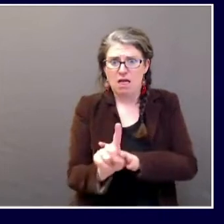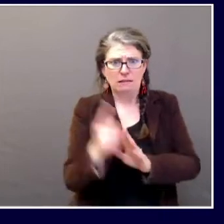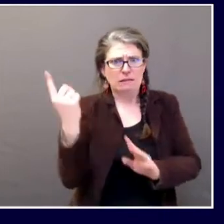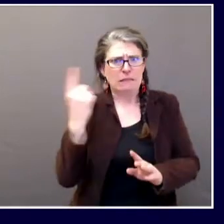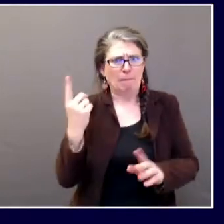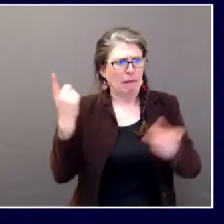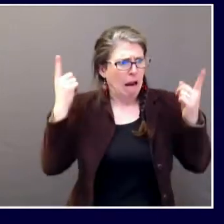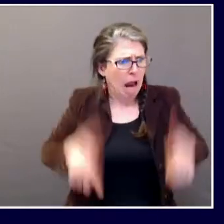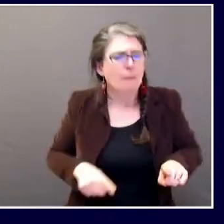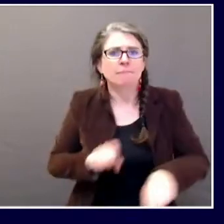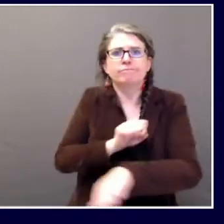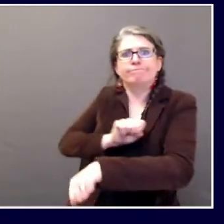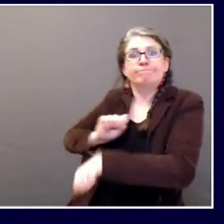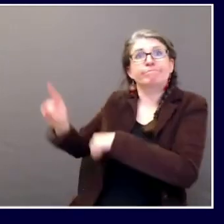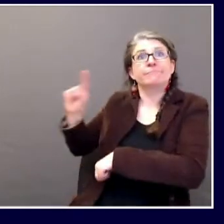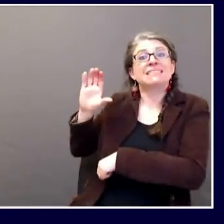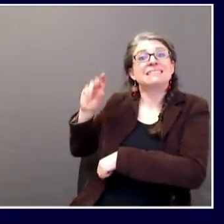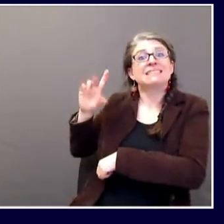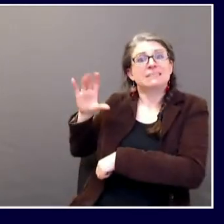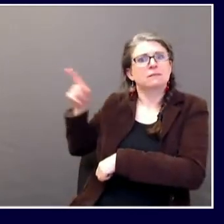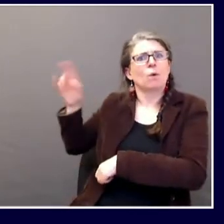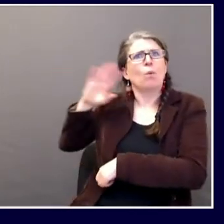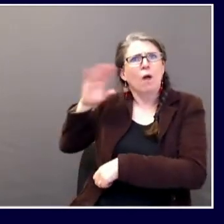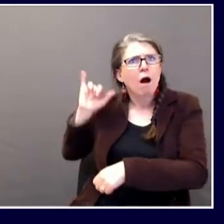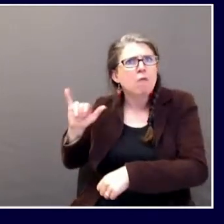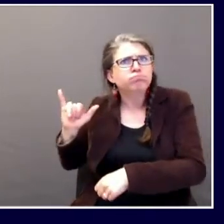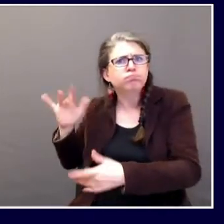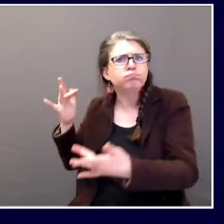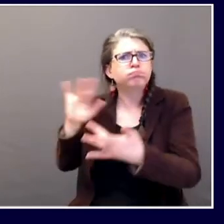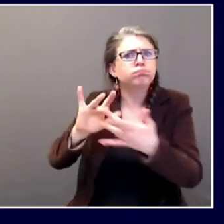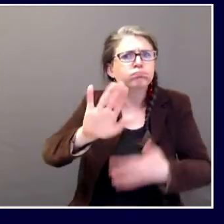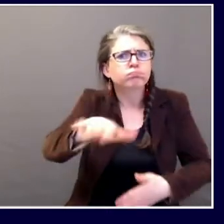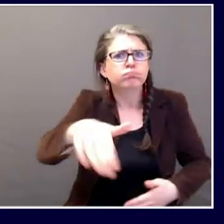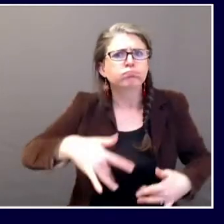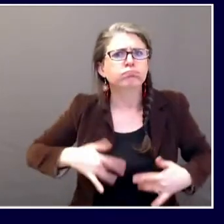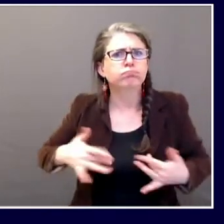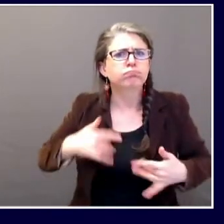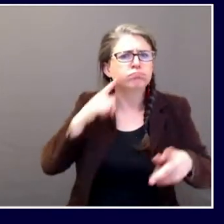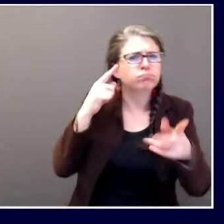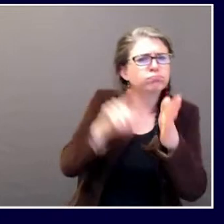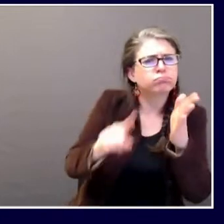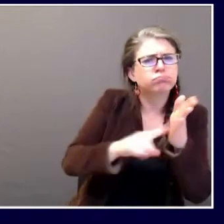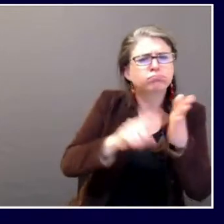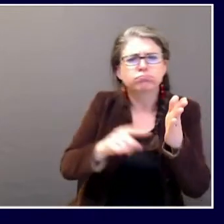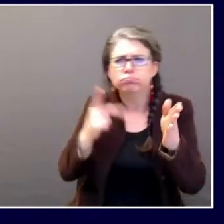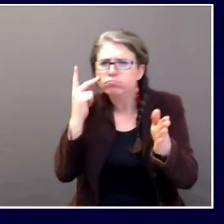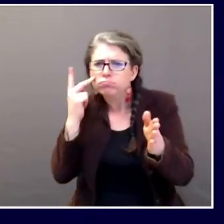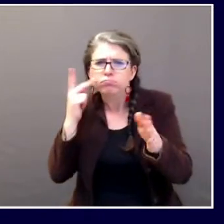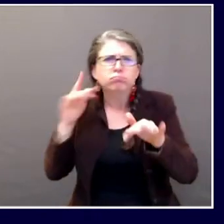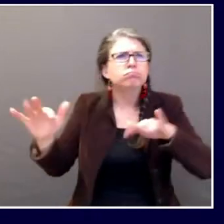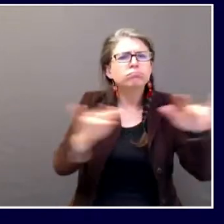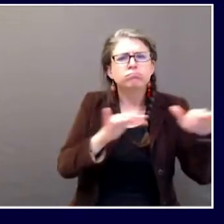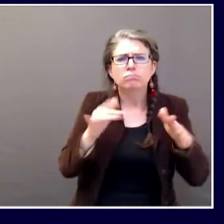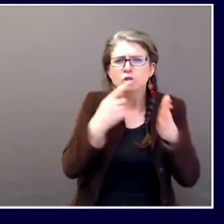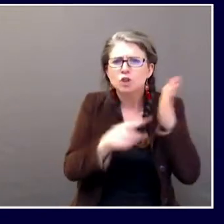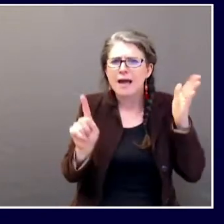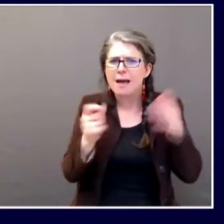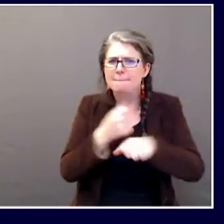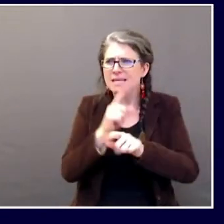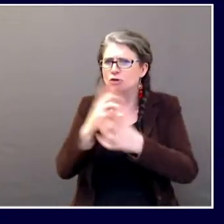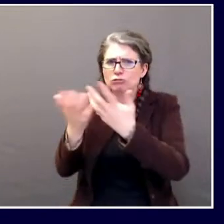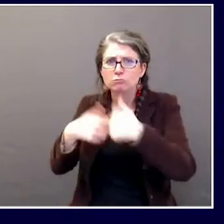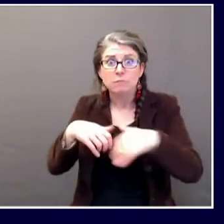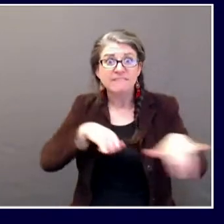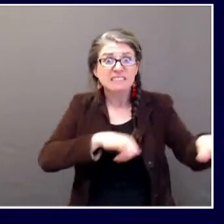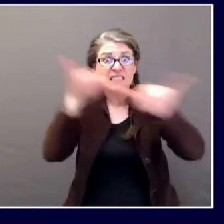is keep tabs on the number of side effects that may be happening after folks get vaccinated, so we can get a